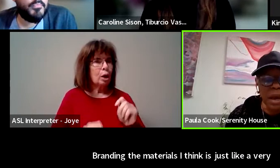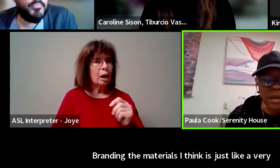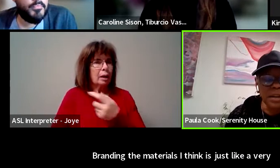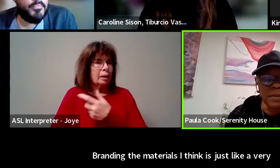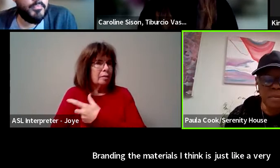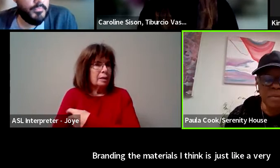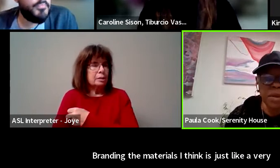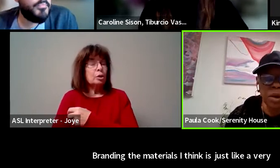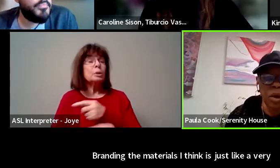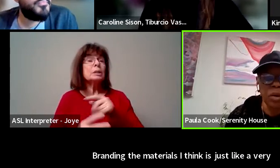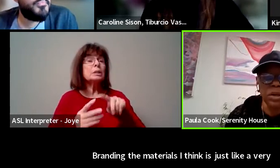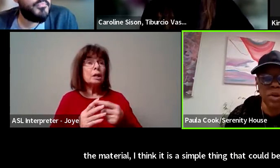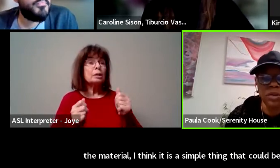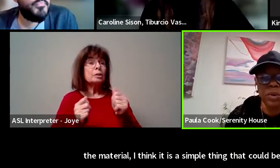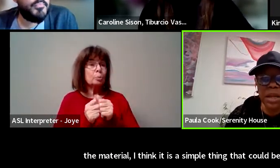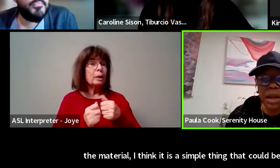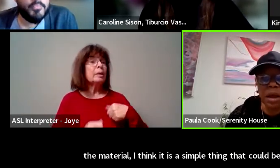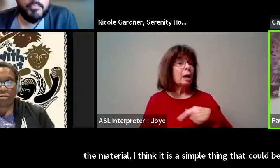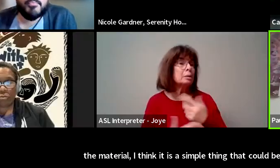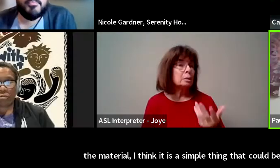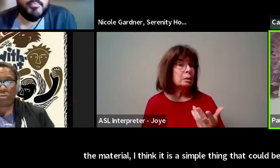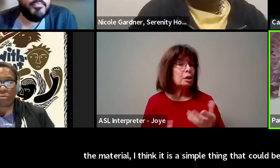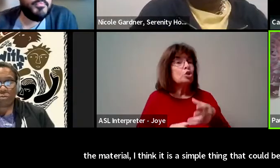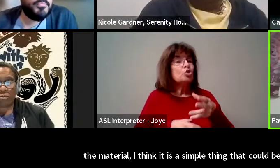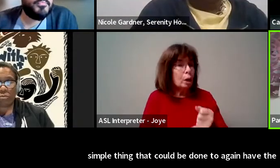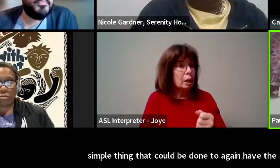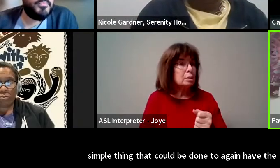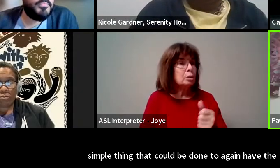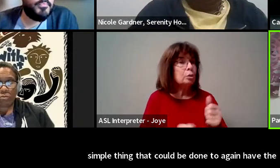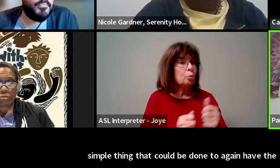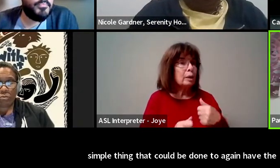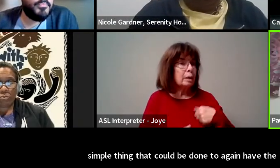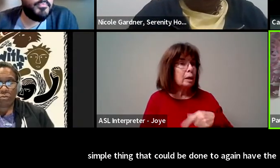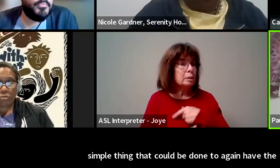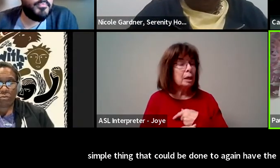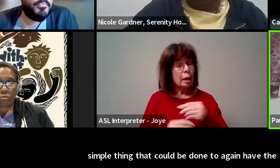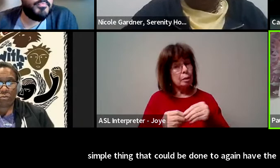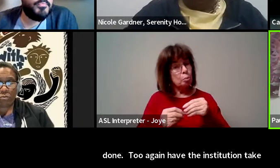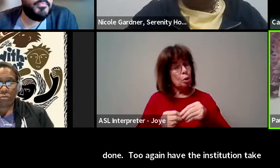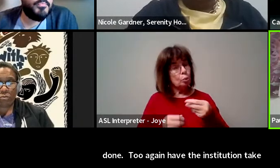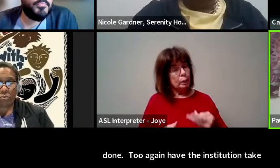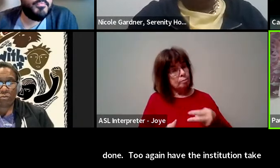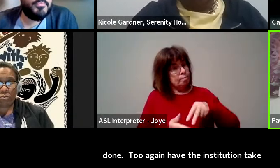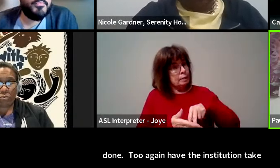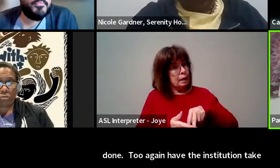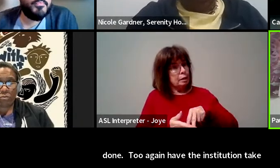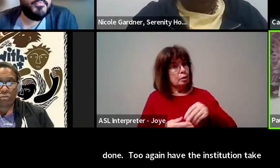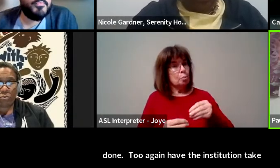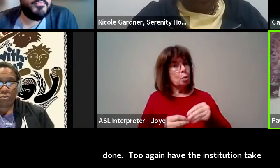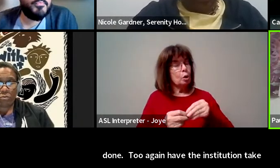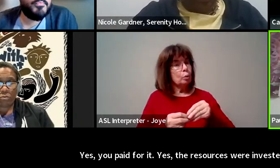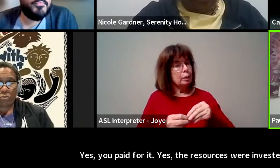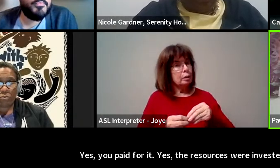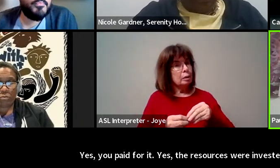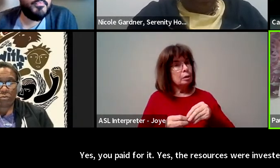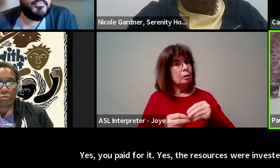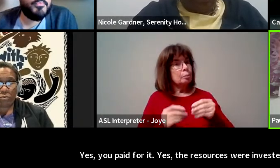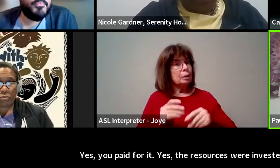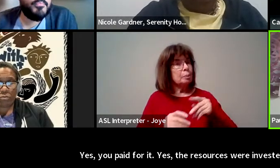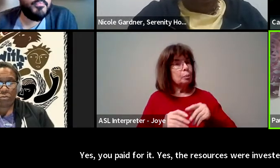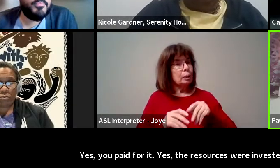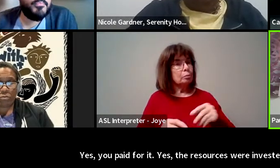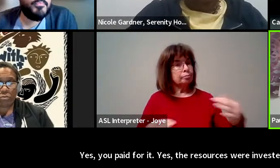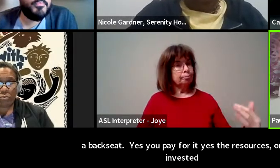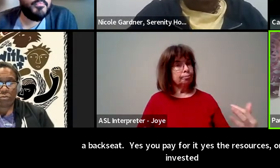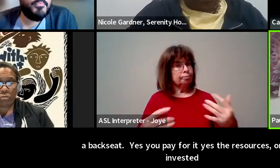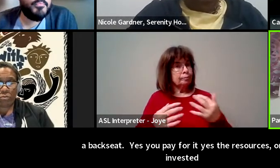starts within us. It starts within us. And the more we stand up and the more we stand out, the more people will start to come to,